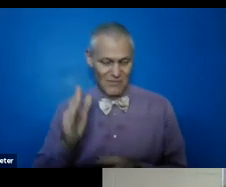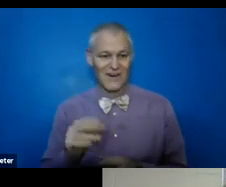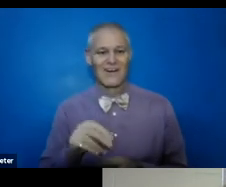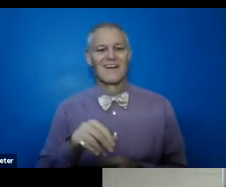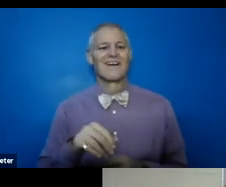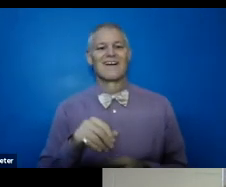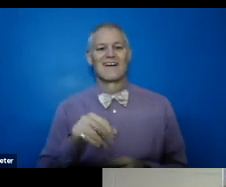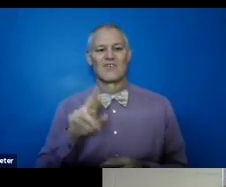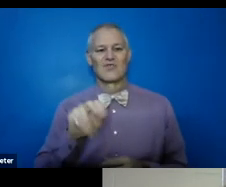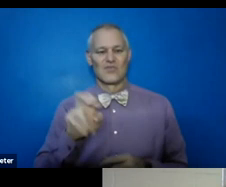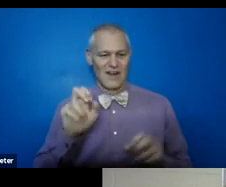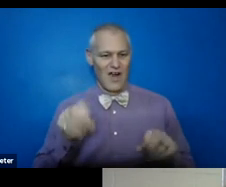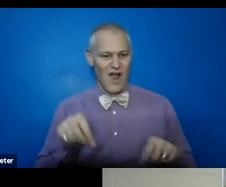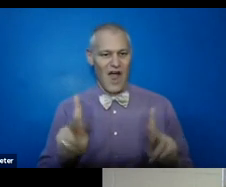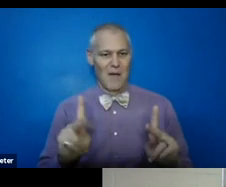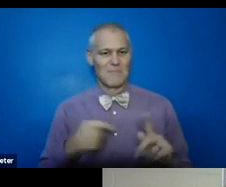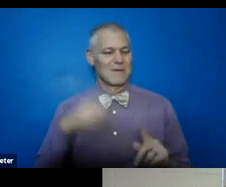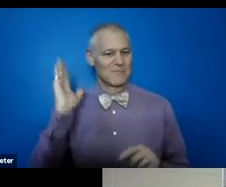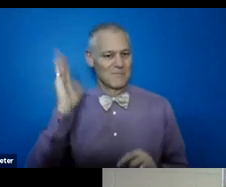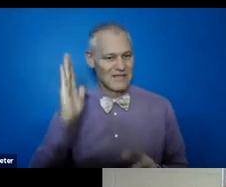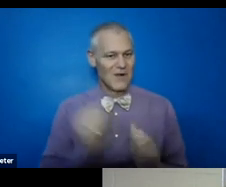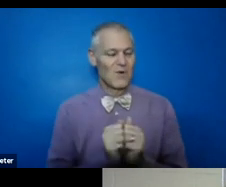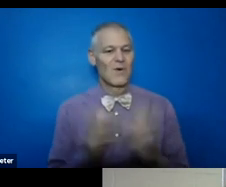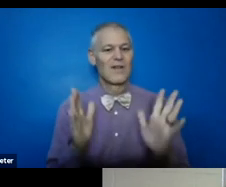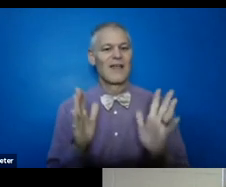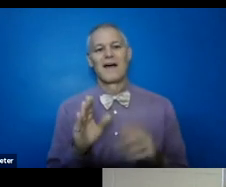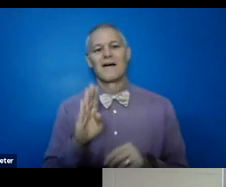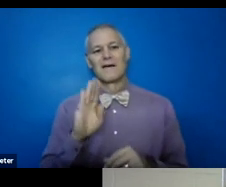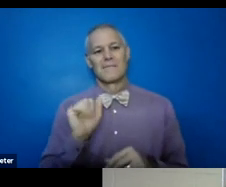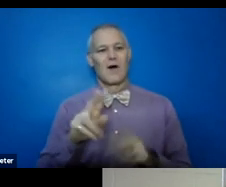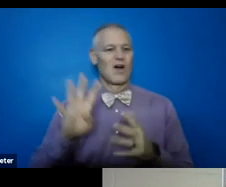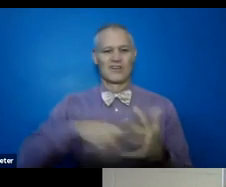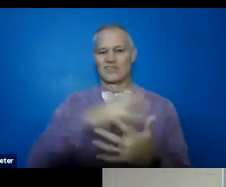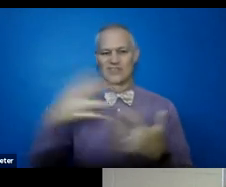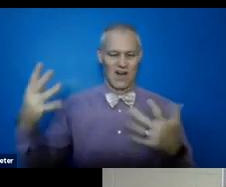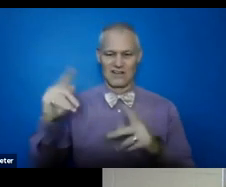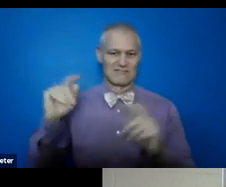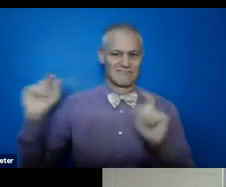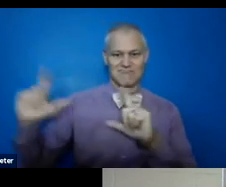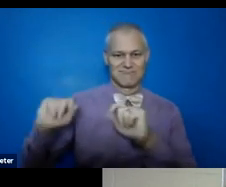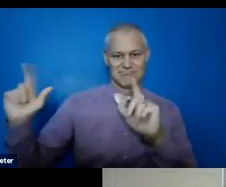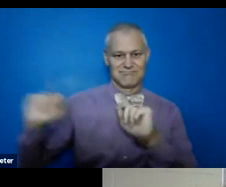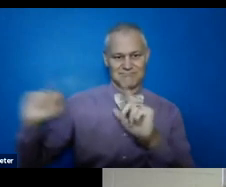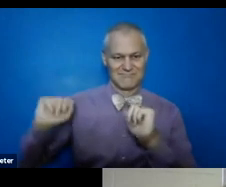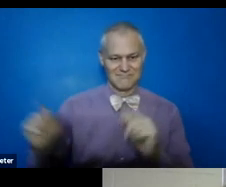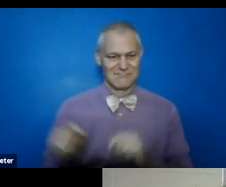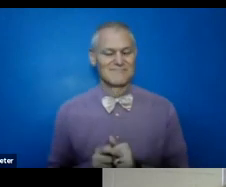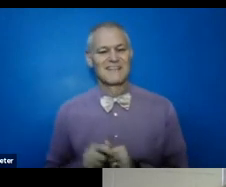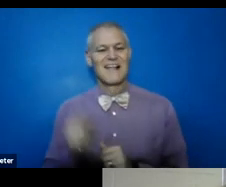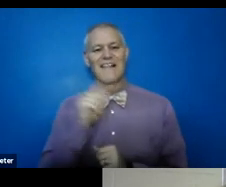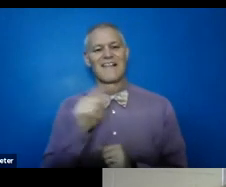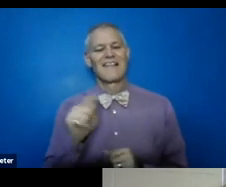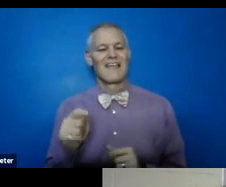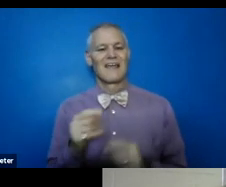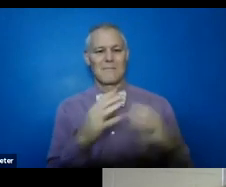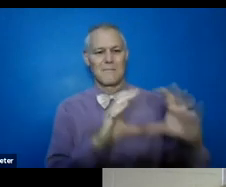to see me present, but without just throwing a bunch of bar charts in front of you showing exactly like how all these different men uh, break out